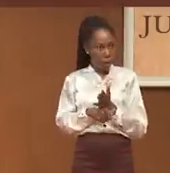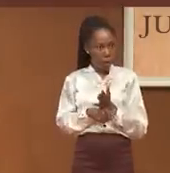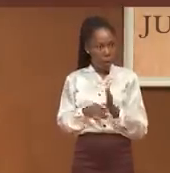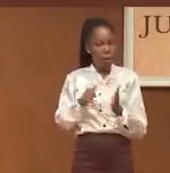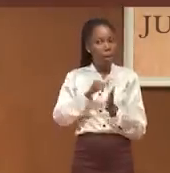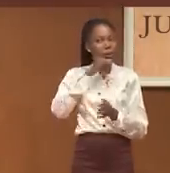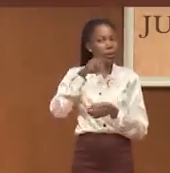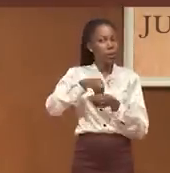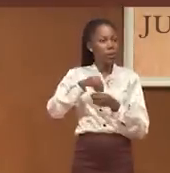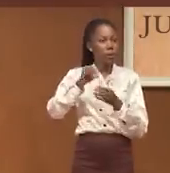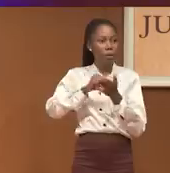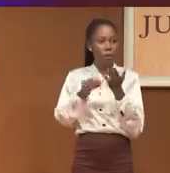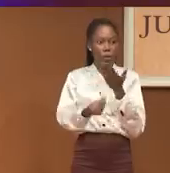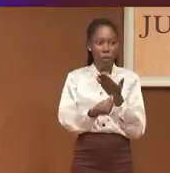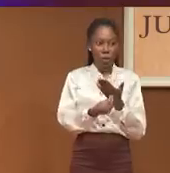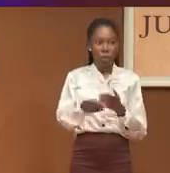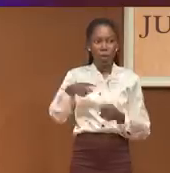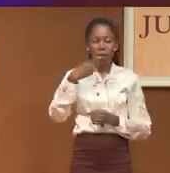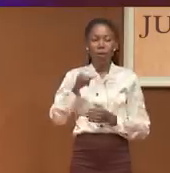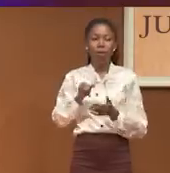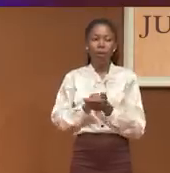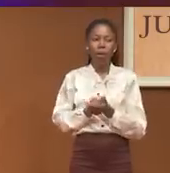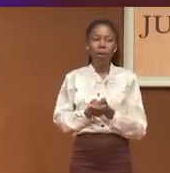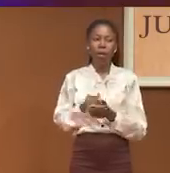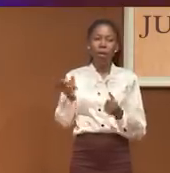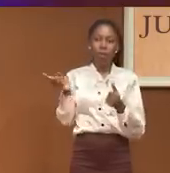that's by October, by 31st of October, yes, Your Honor,